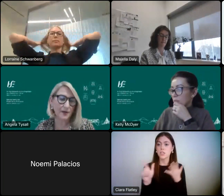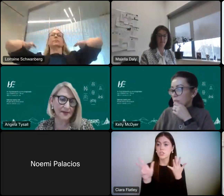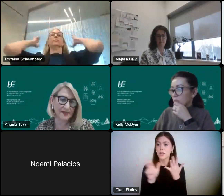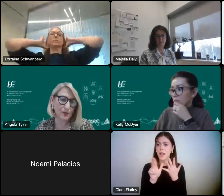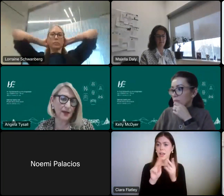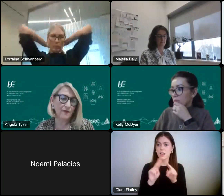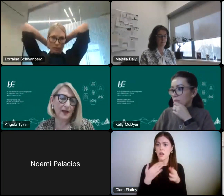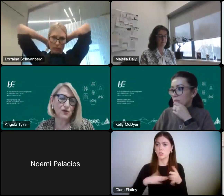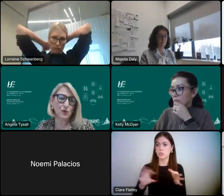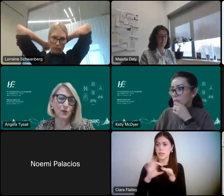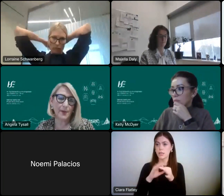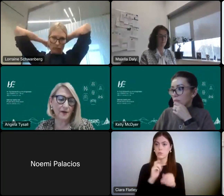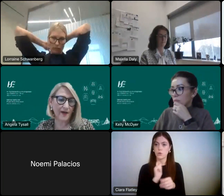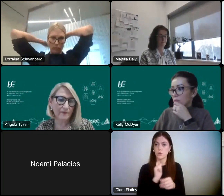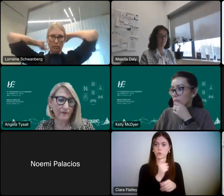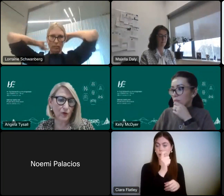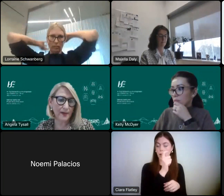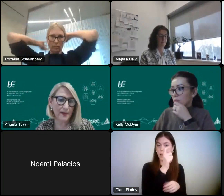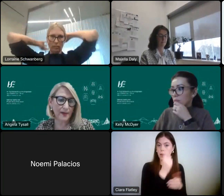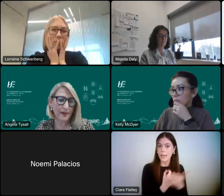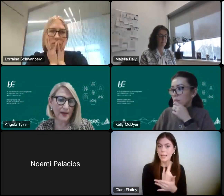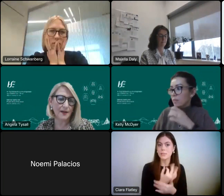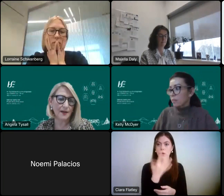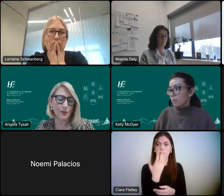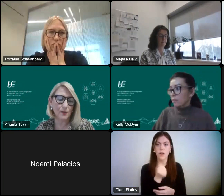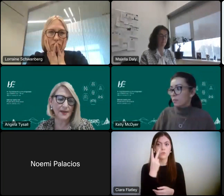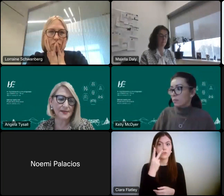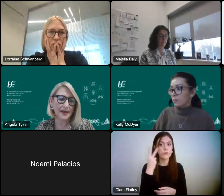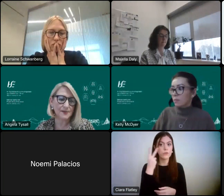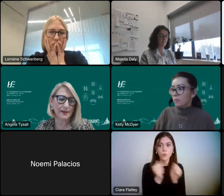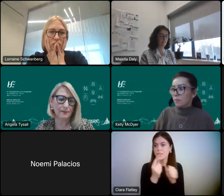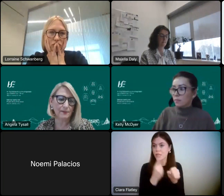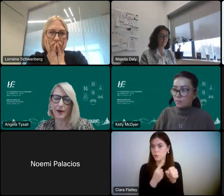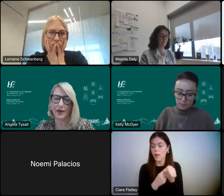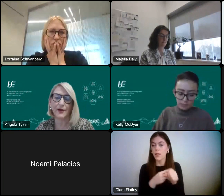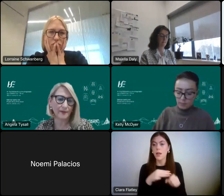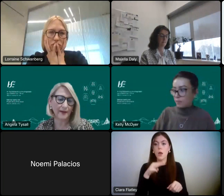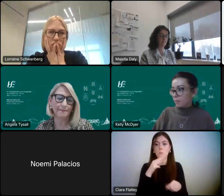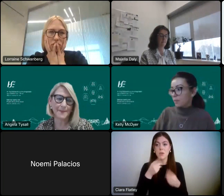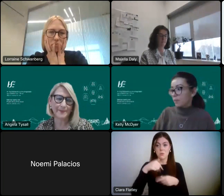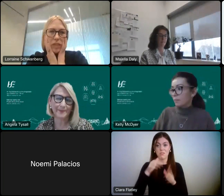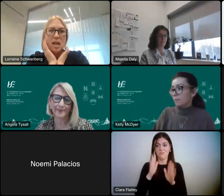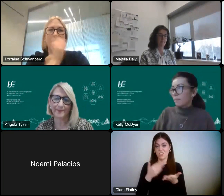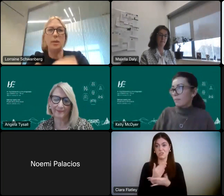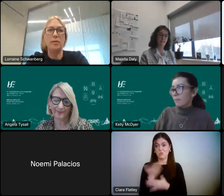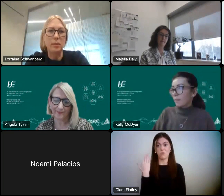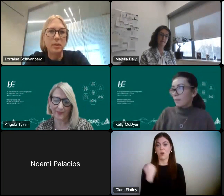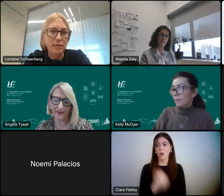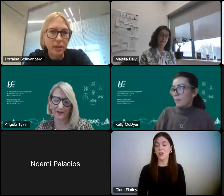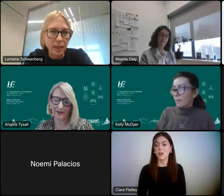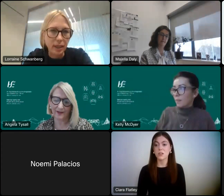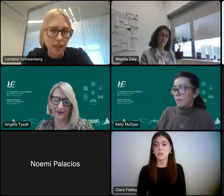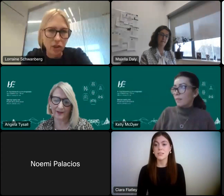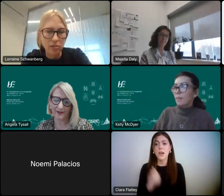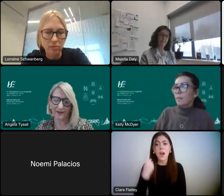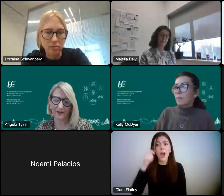but also the failure to hold a Part 5 review meeting as well. So as we went through earlier. Yeah. I mean, if there was